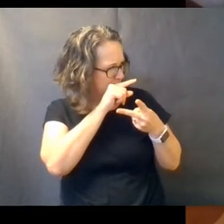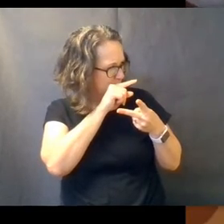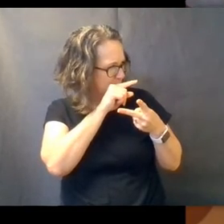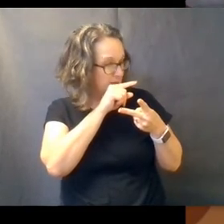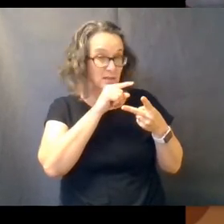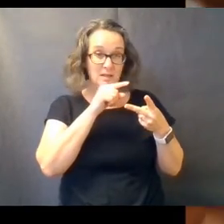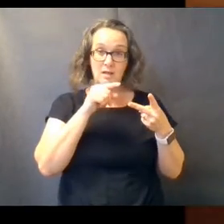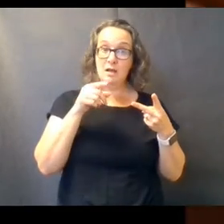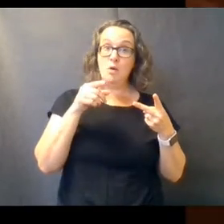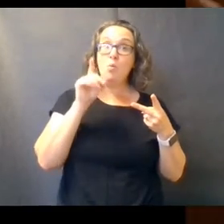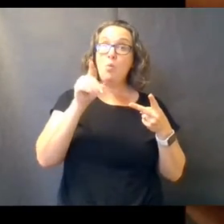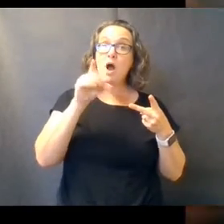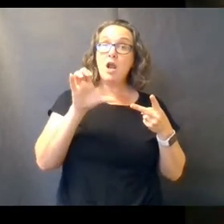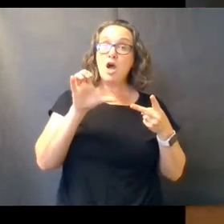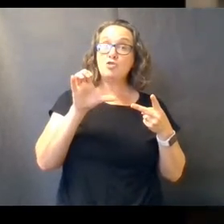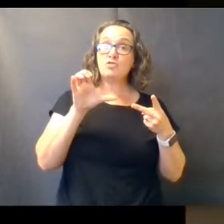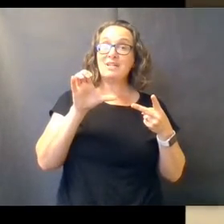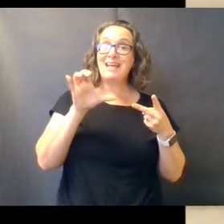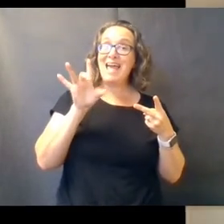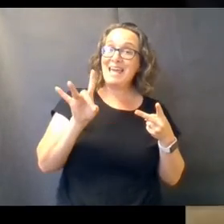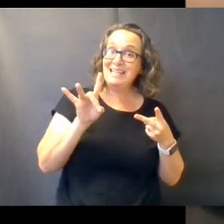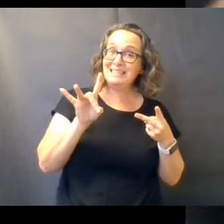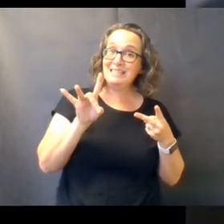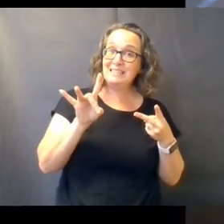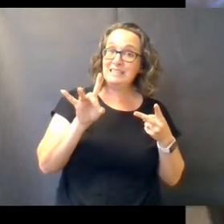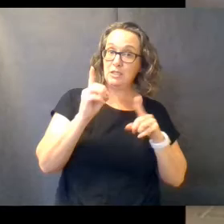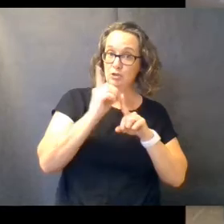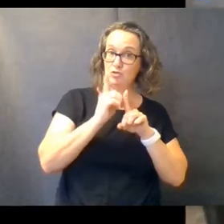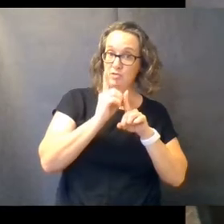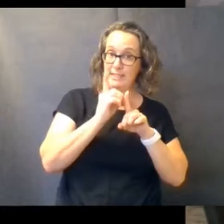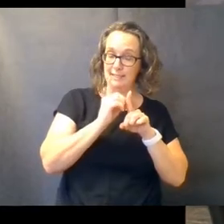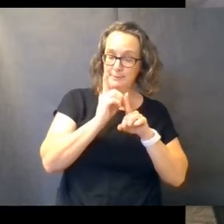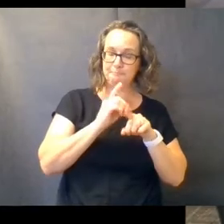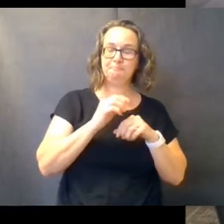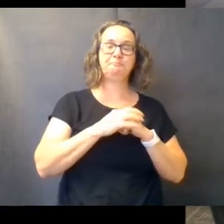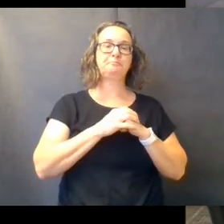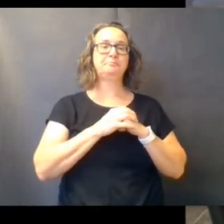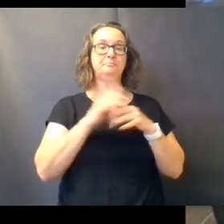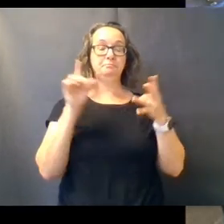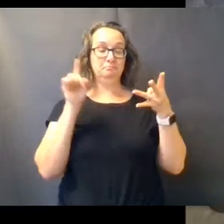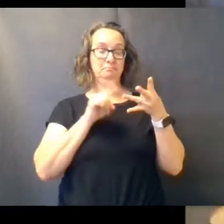is at 108 degrees.